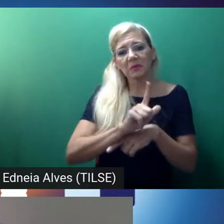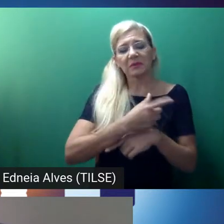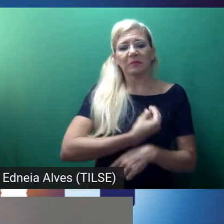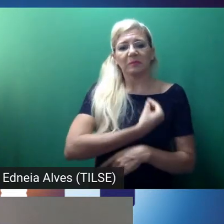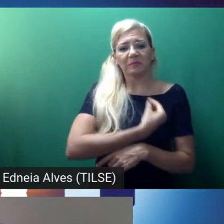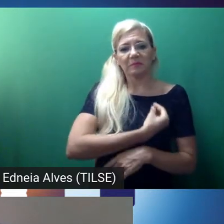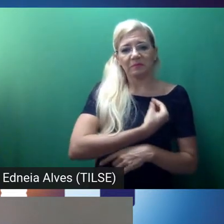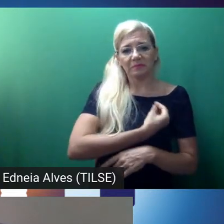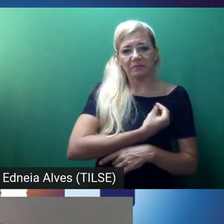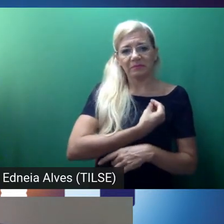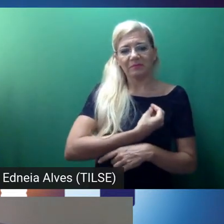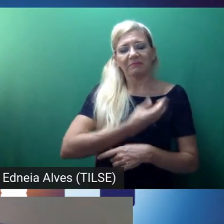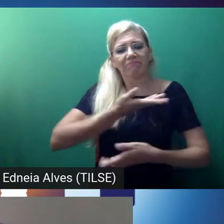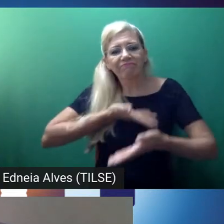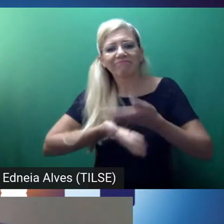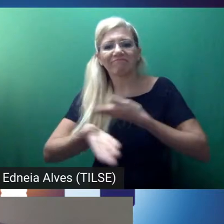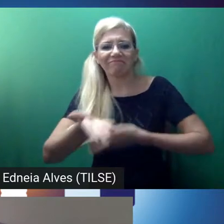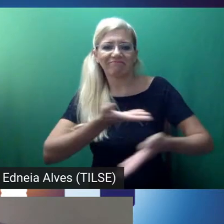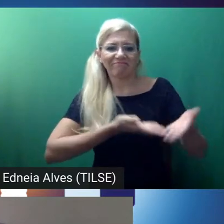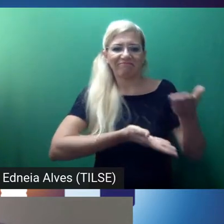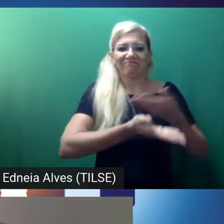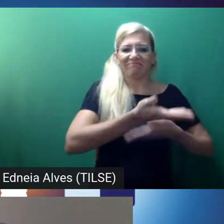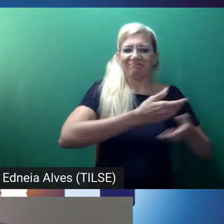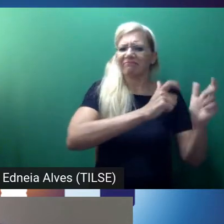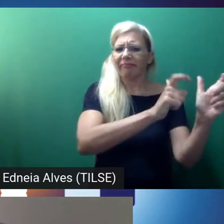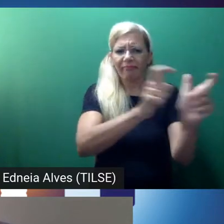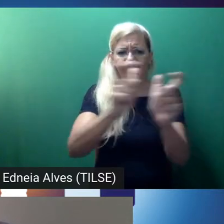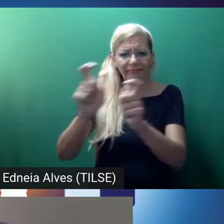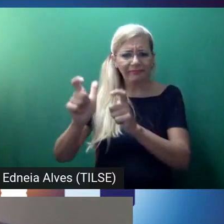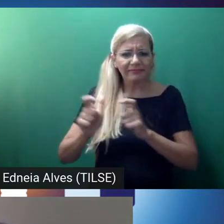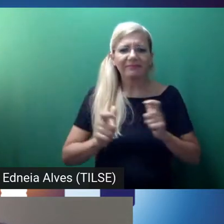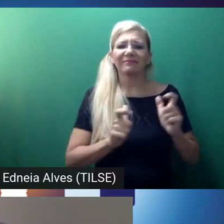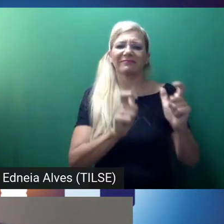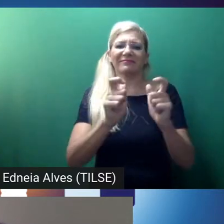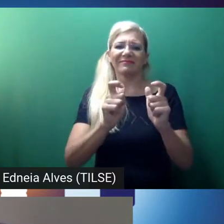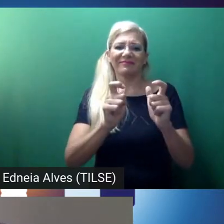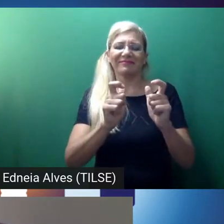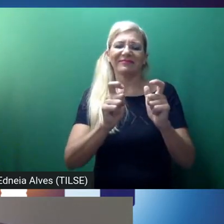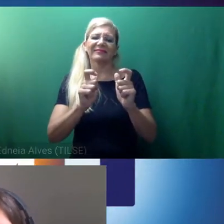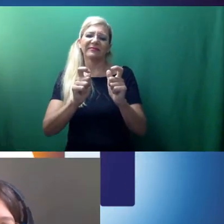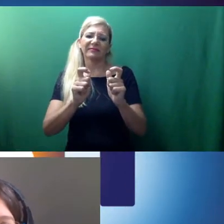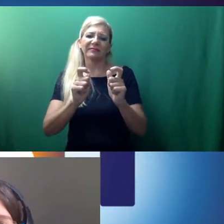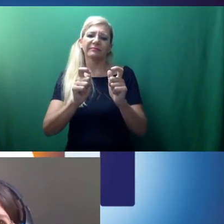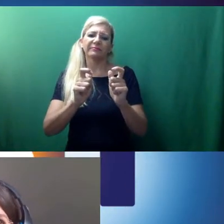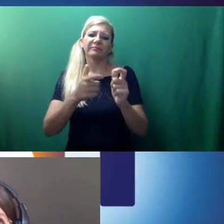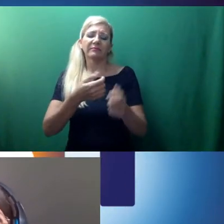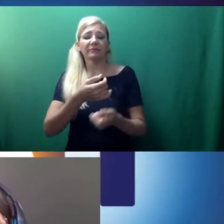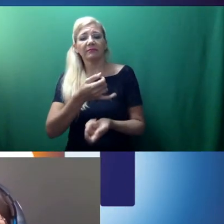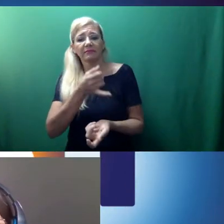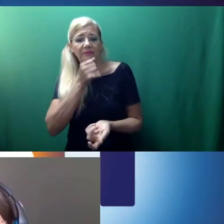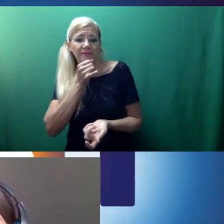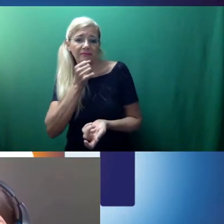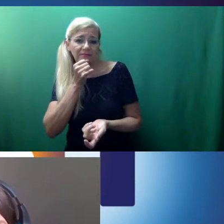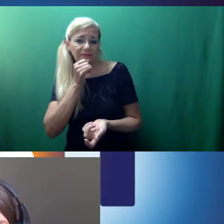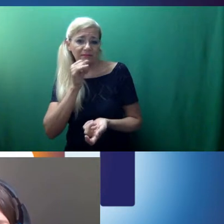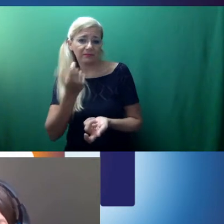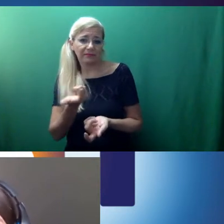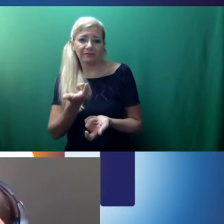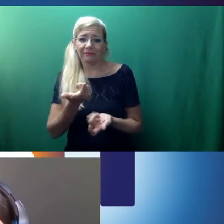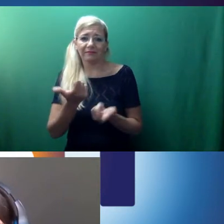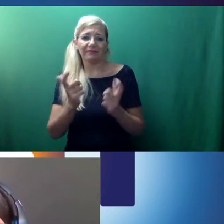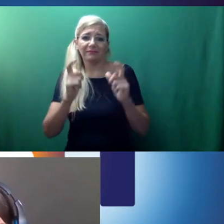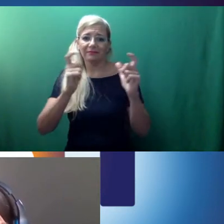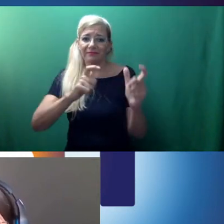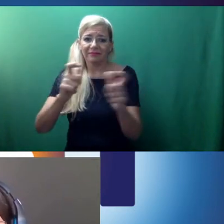but relations of power are everywhere, as you mentioned, so we need to be aware of them. In examples of situations in which